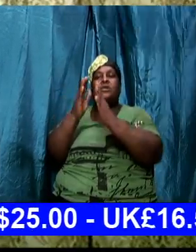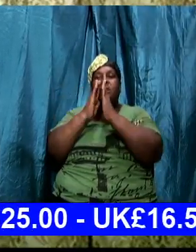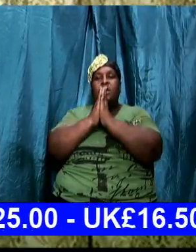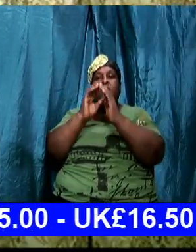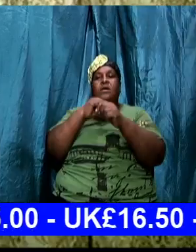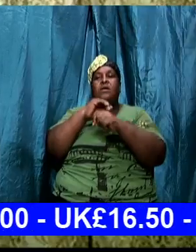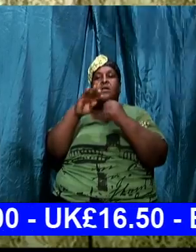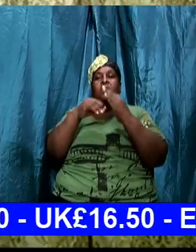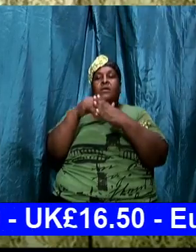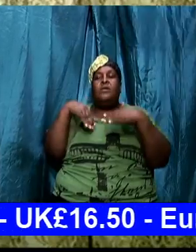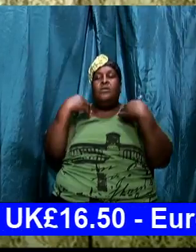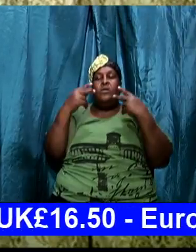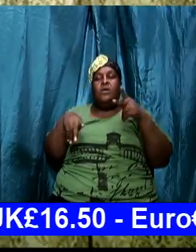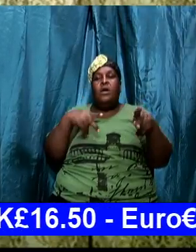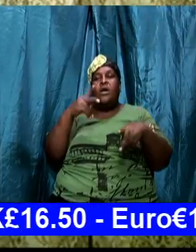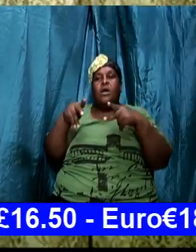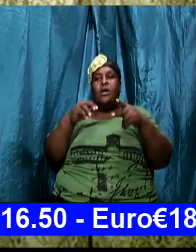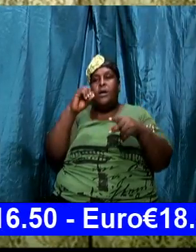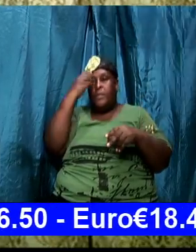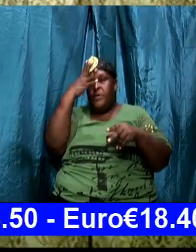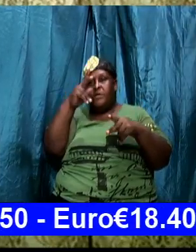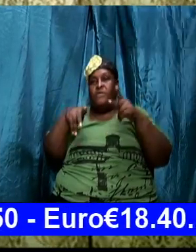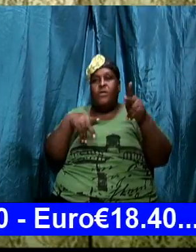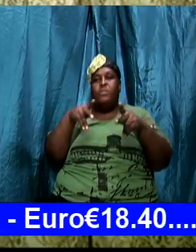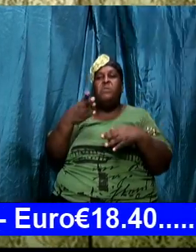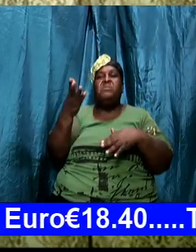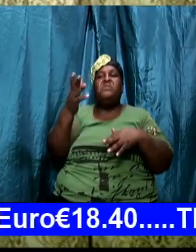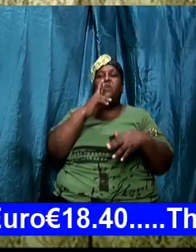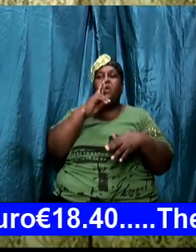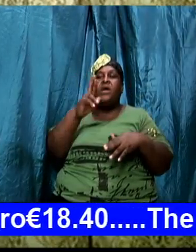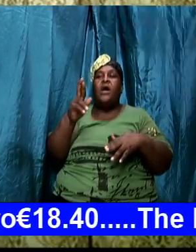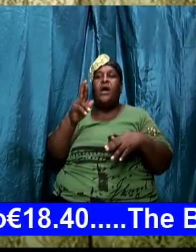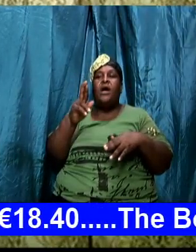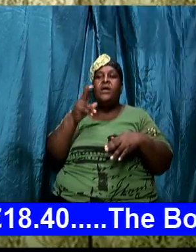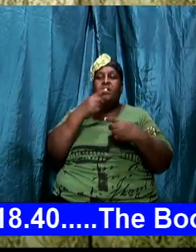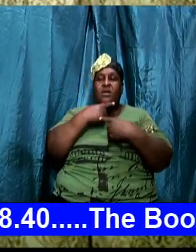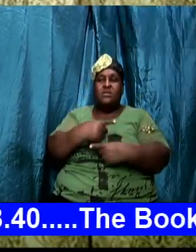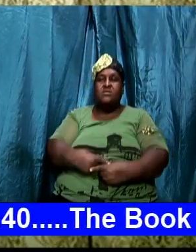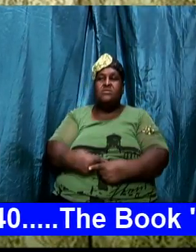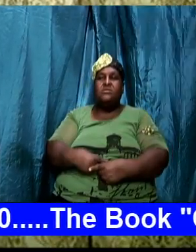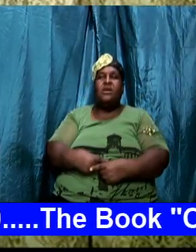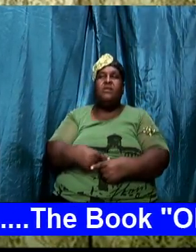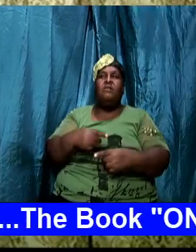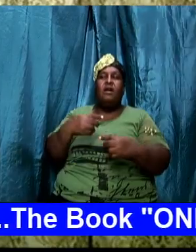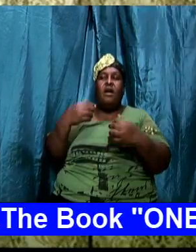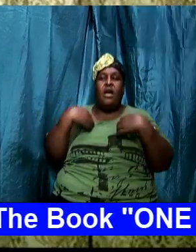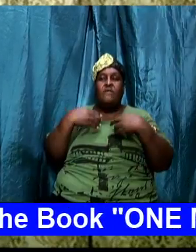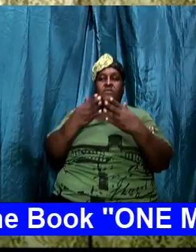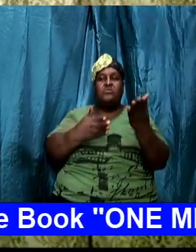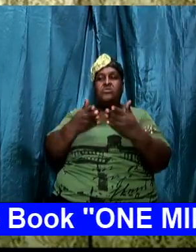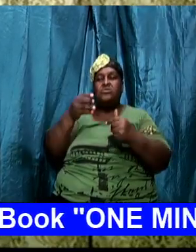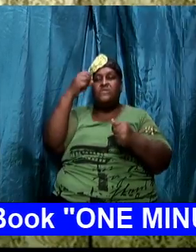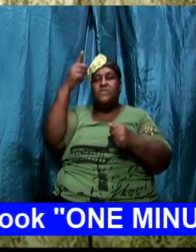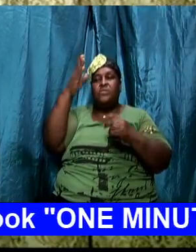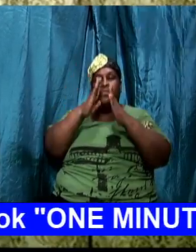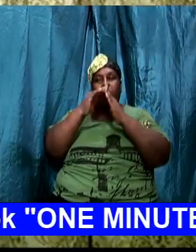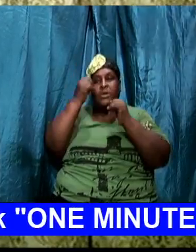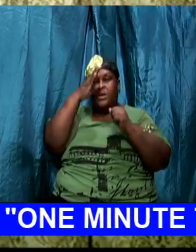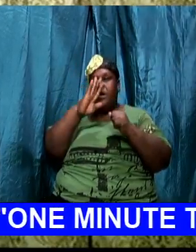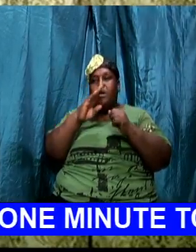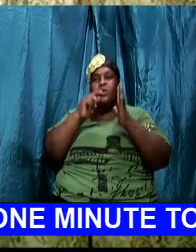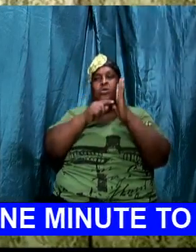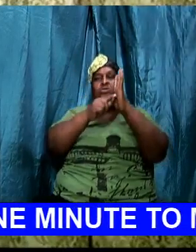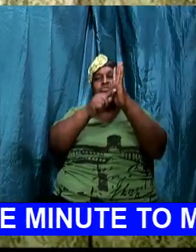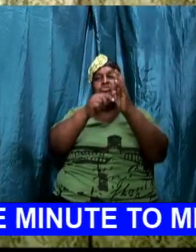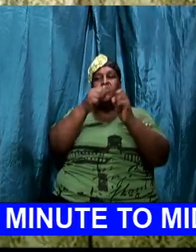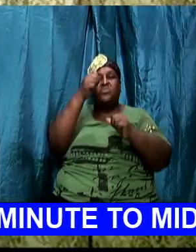for our young people, beautiful people they are, a desire they have to serve you. I pray, mighty God, that you will show